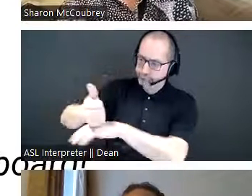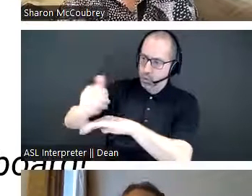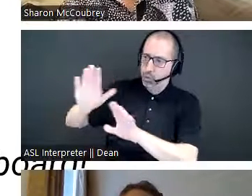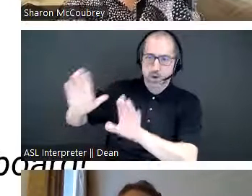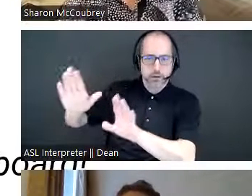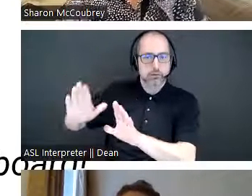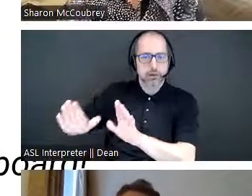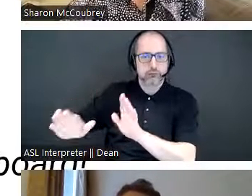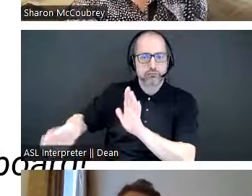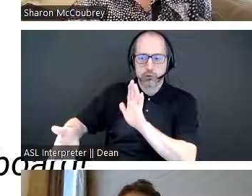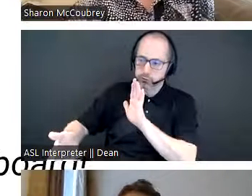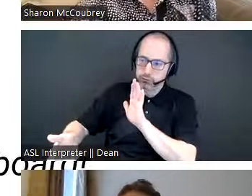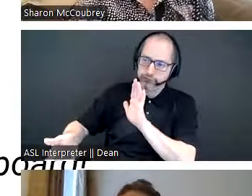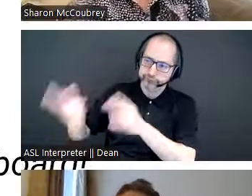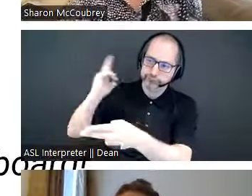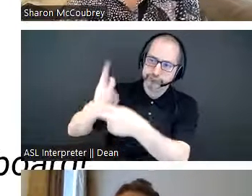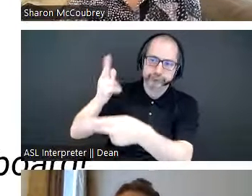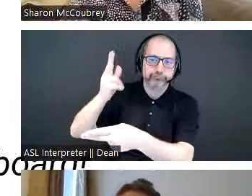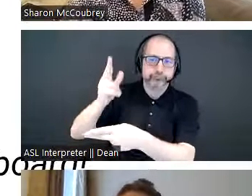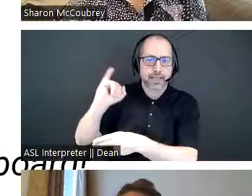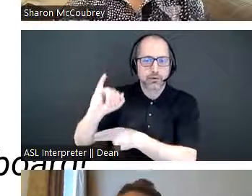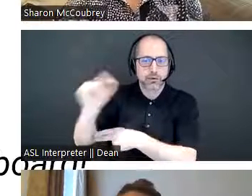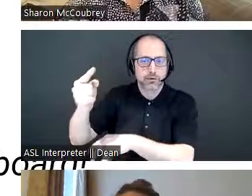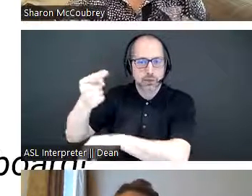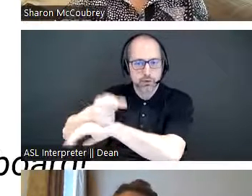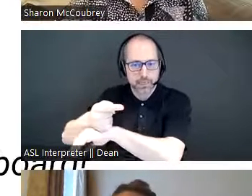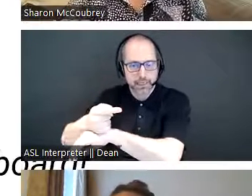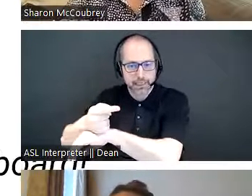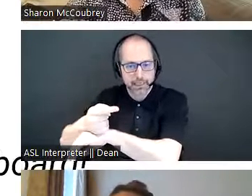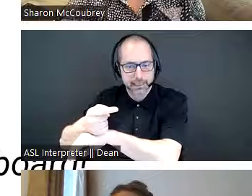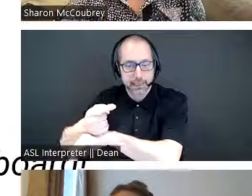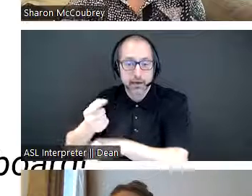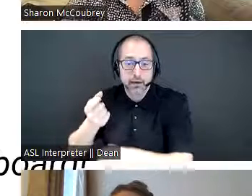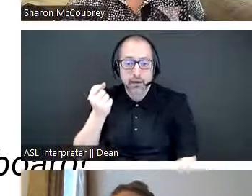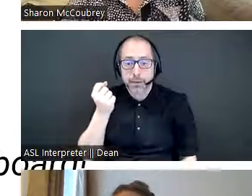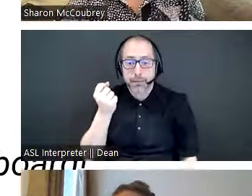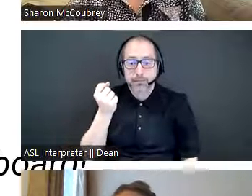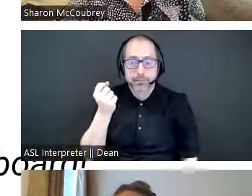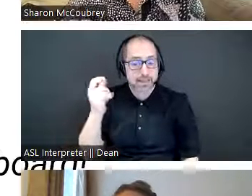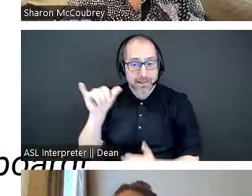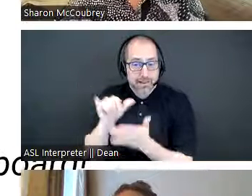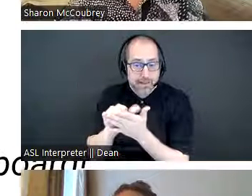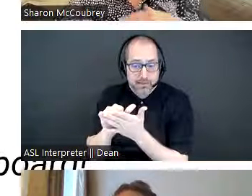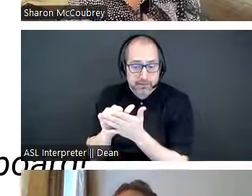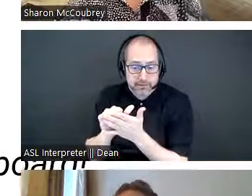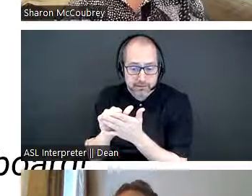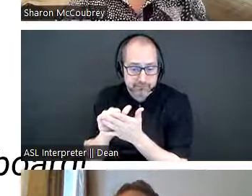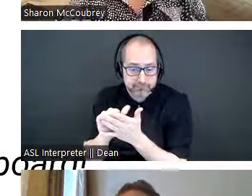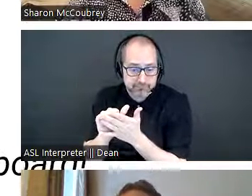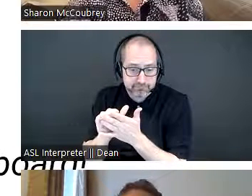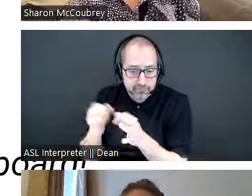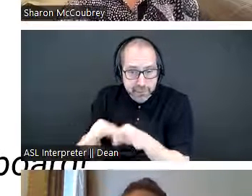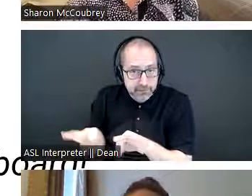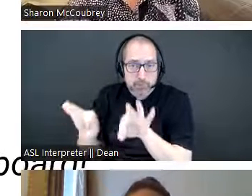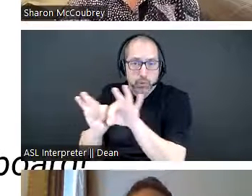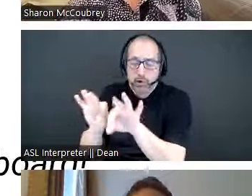of the declaration being in perpetuity, because there's such a value in it being something that's there